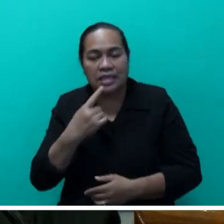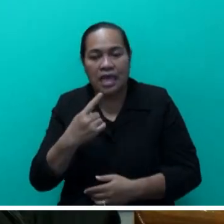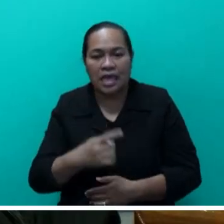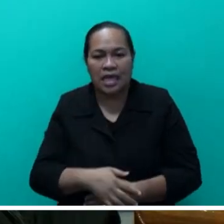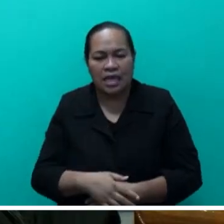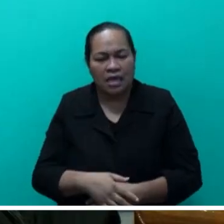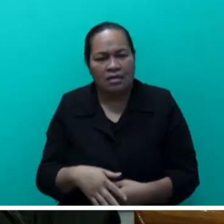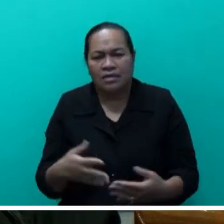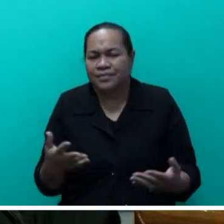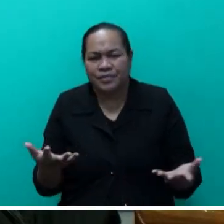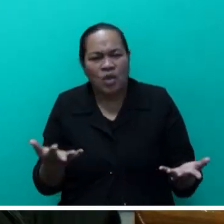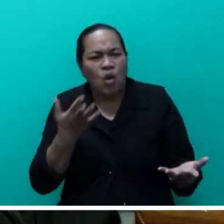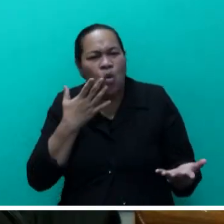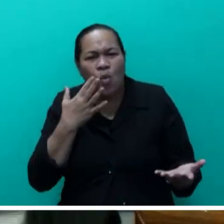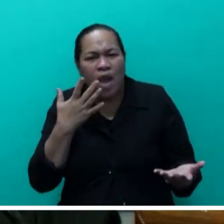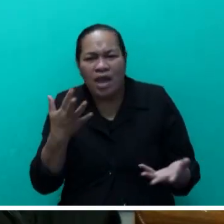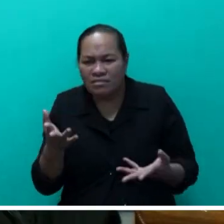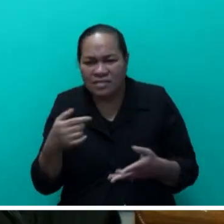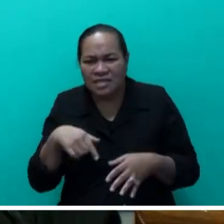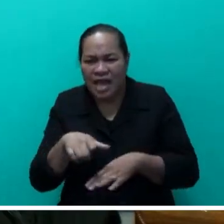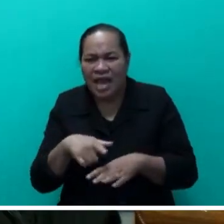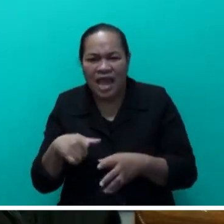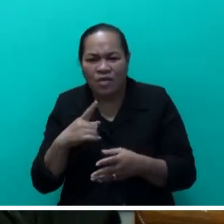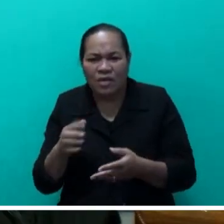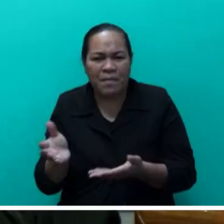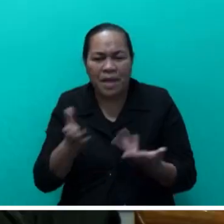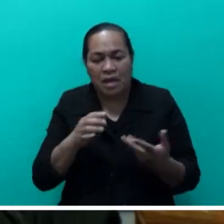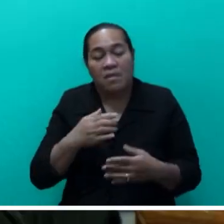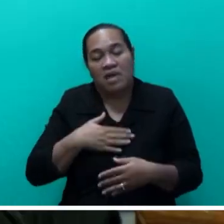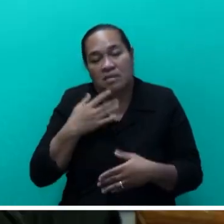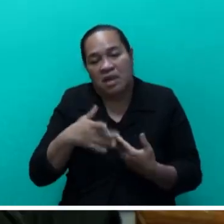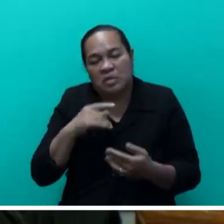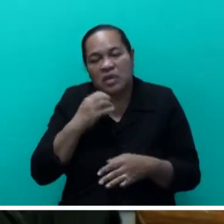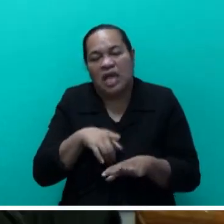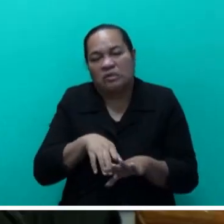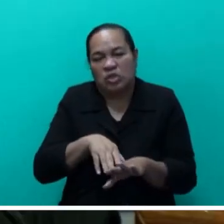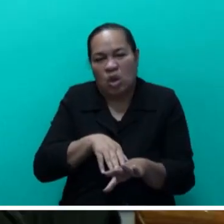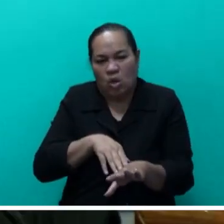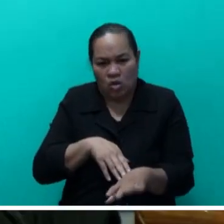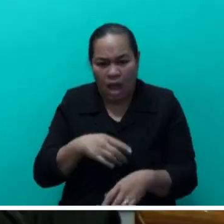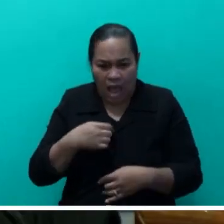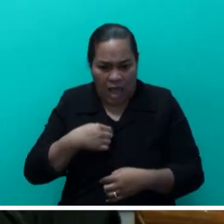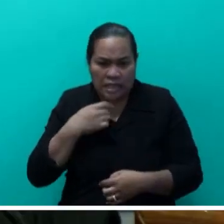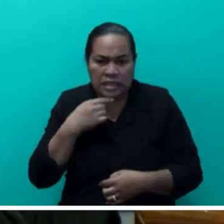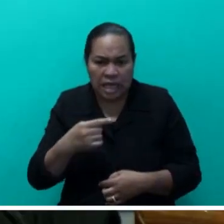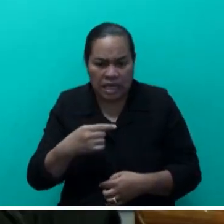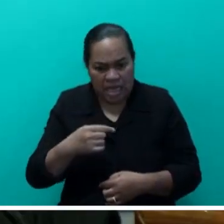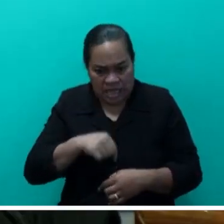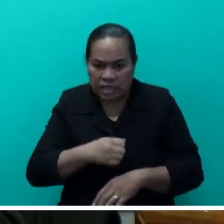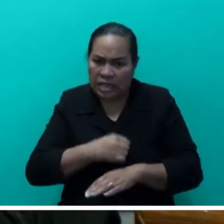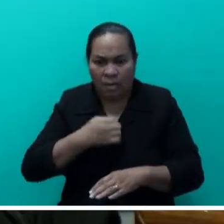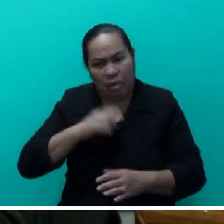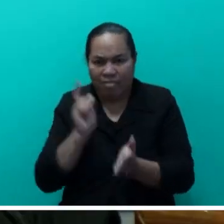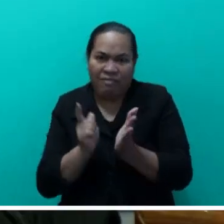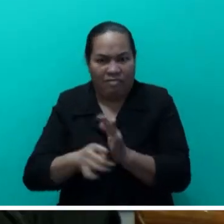so when are we going to get this thing back? I said, it takes time. So what I'm saying is government is not going to willy-nilly deal with the